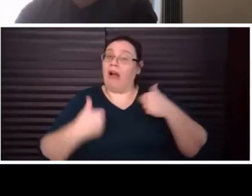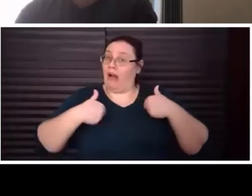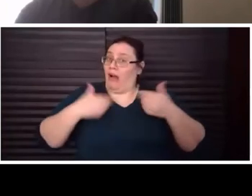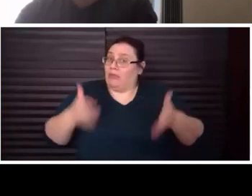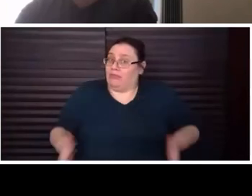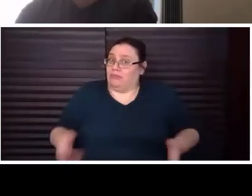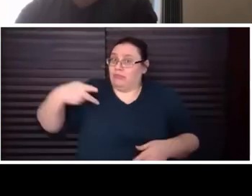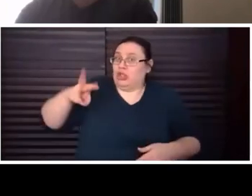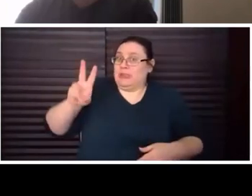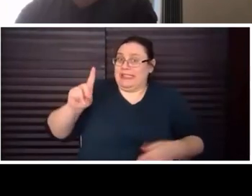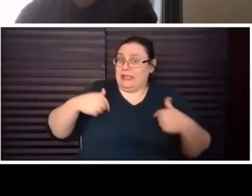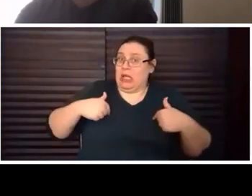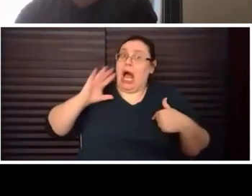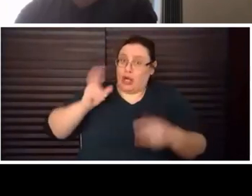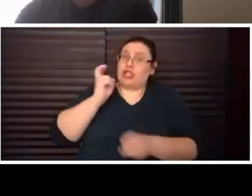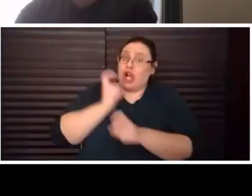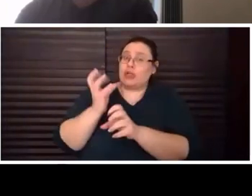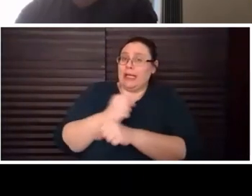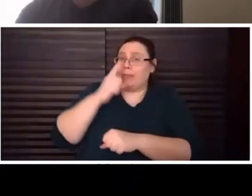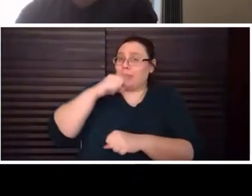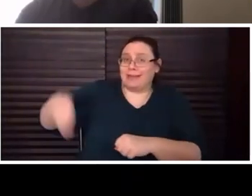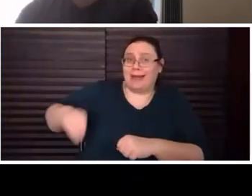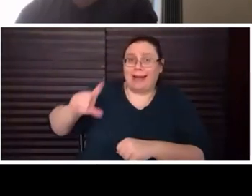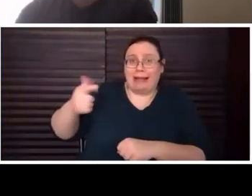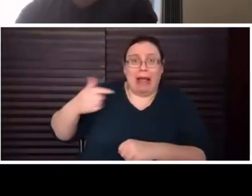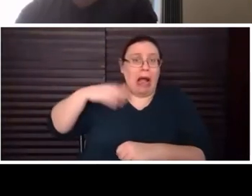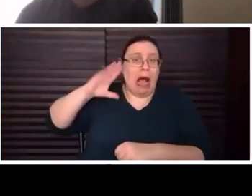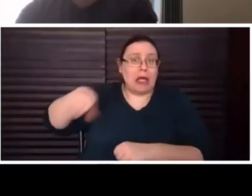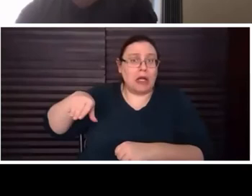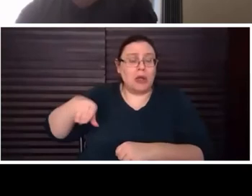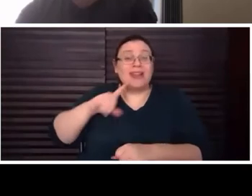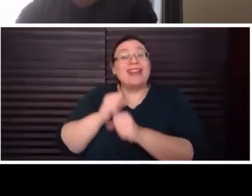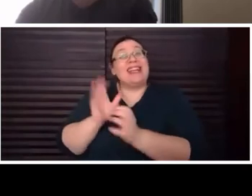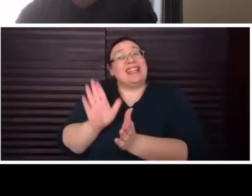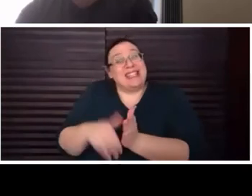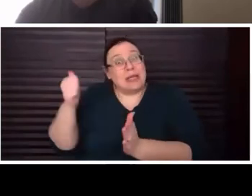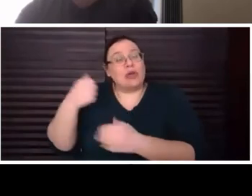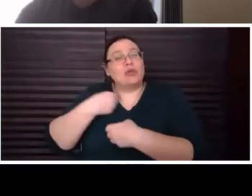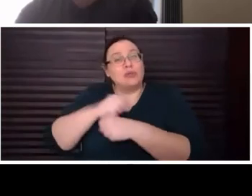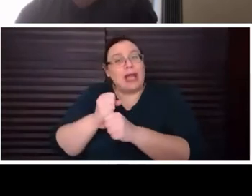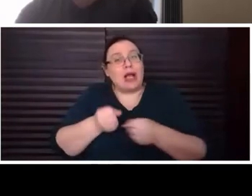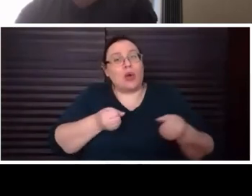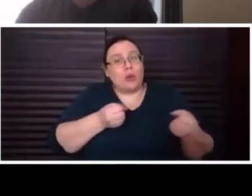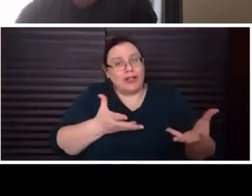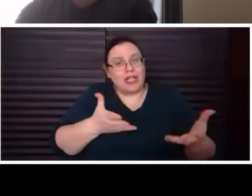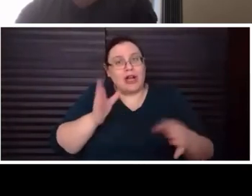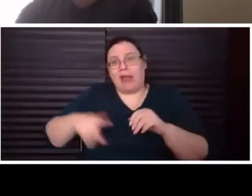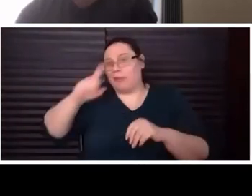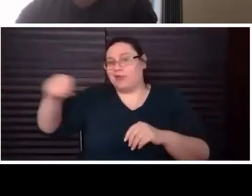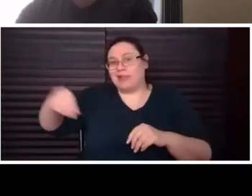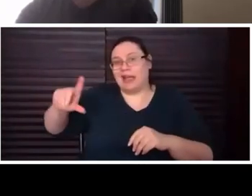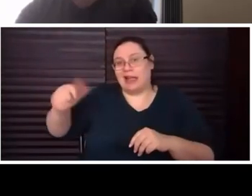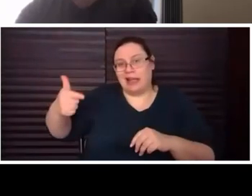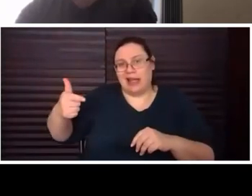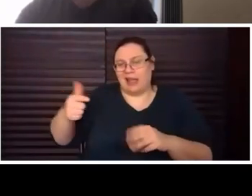who knows how hard it is to get a prosthetic leg, it's actually cheaper to make a wheelchair than a prosthetic leg, which is also